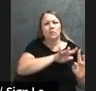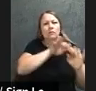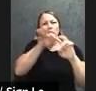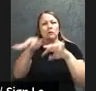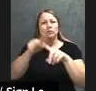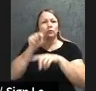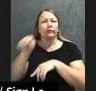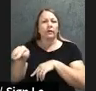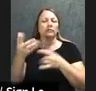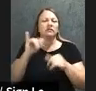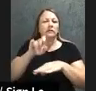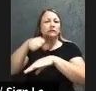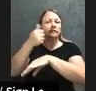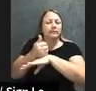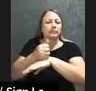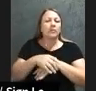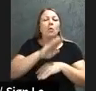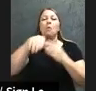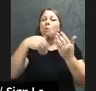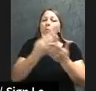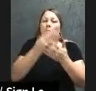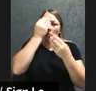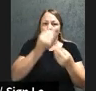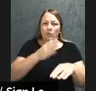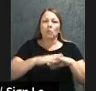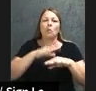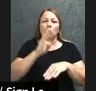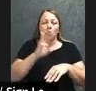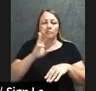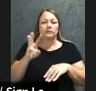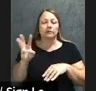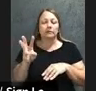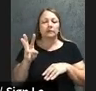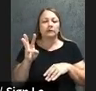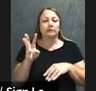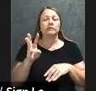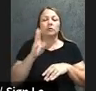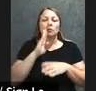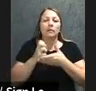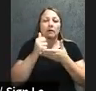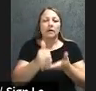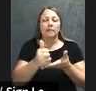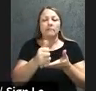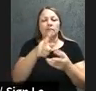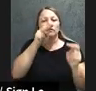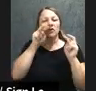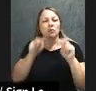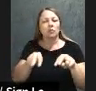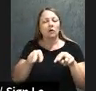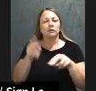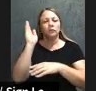on cdc.gov. There's a ton of information there, but it might be helpful towards you and people you know if you're watching this